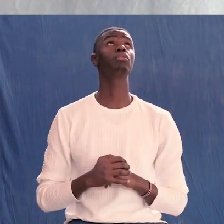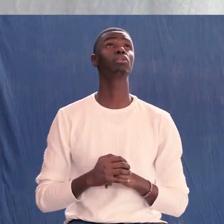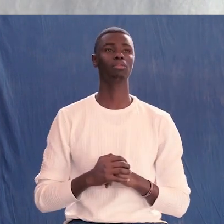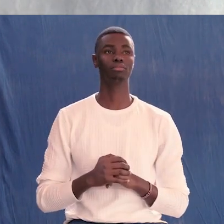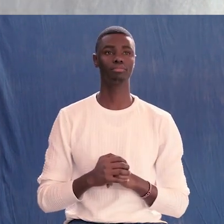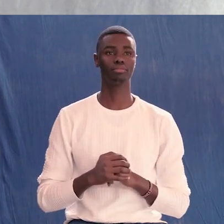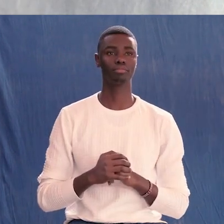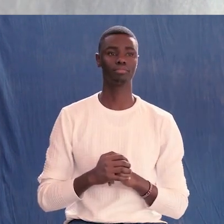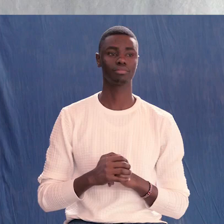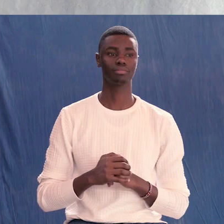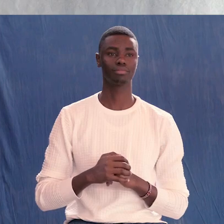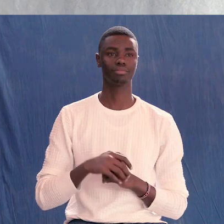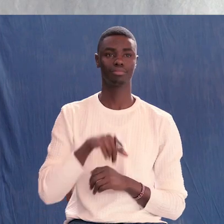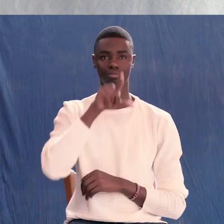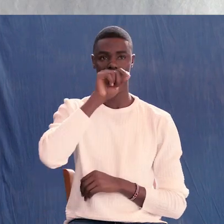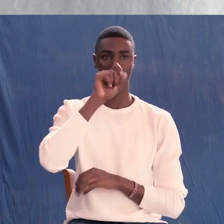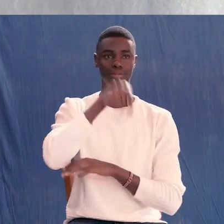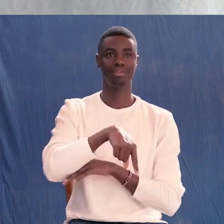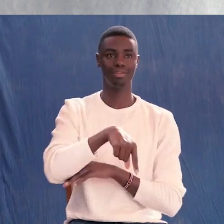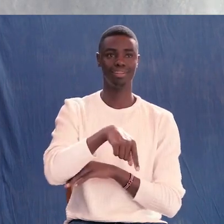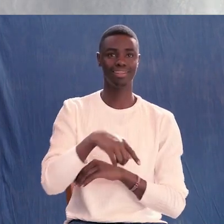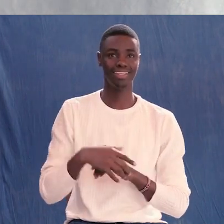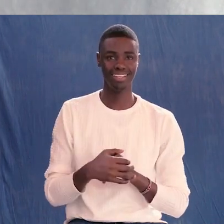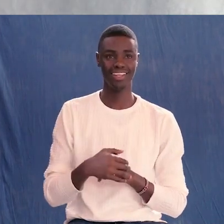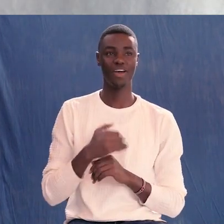I know we love distributing Bibles